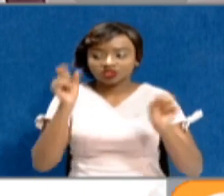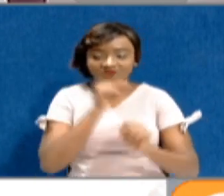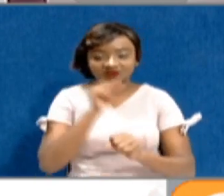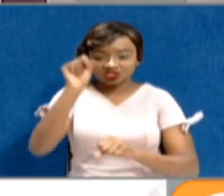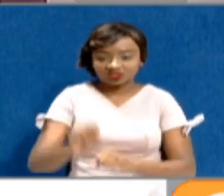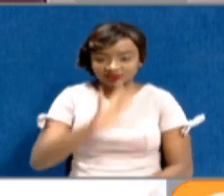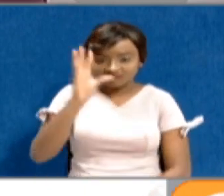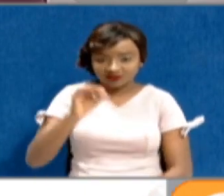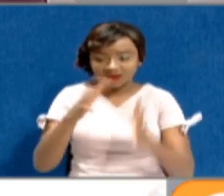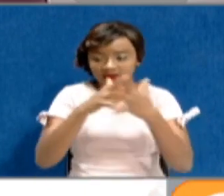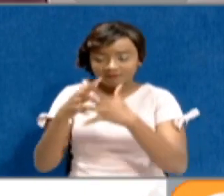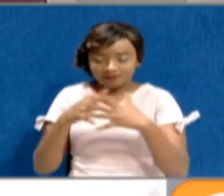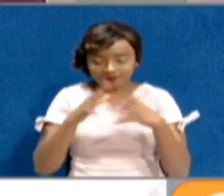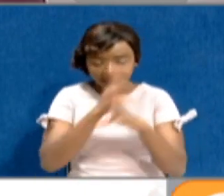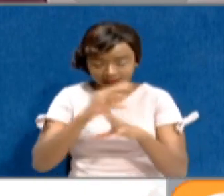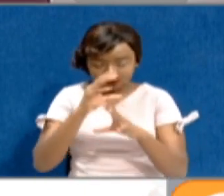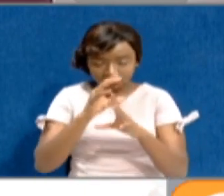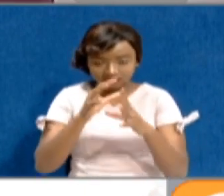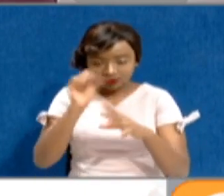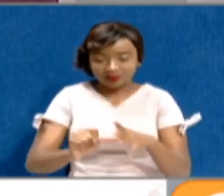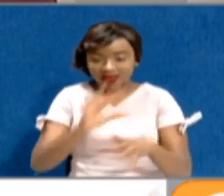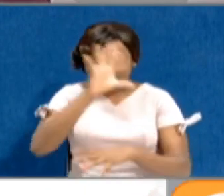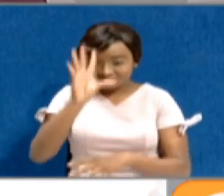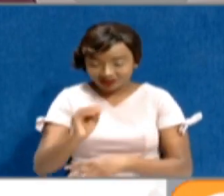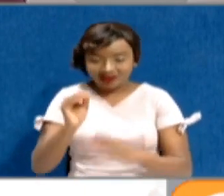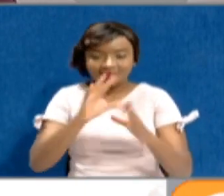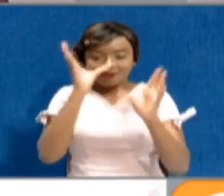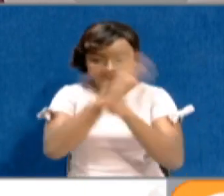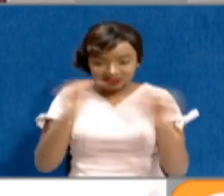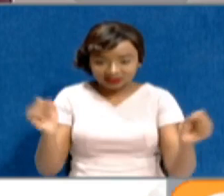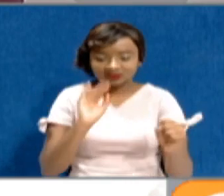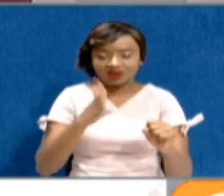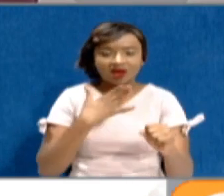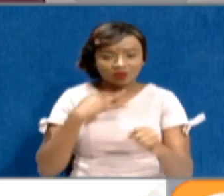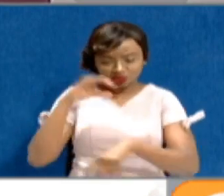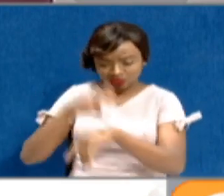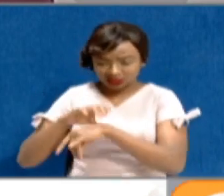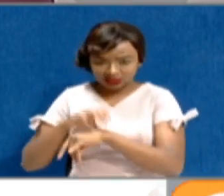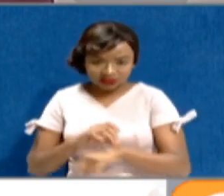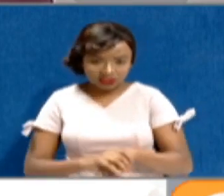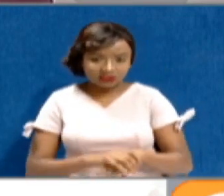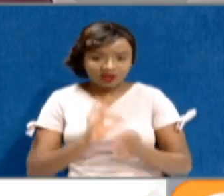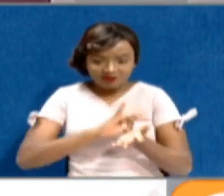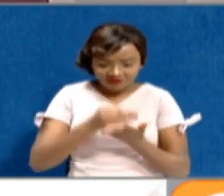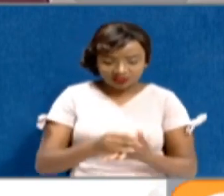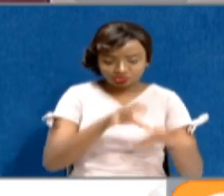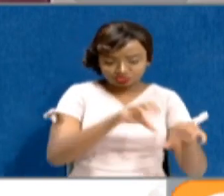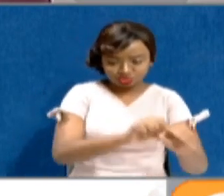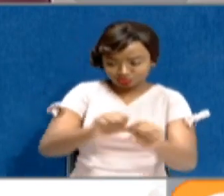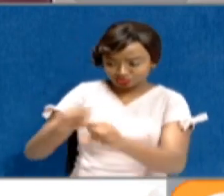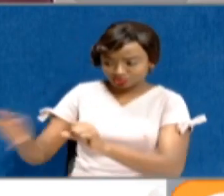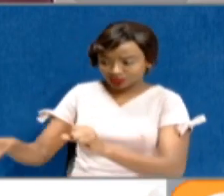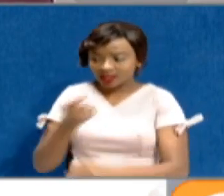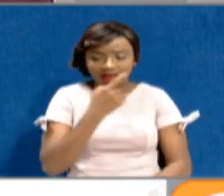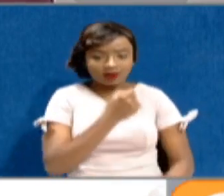by South African President Cyril Ramaphosa that is putting together funds to try and book some of these vaccines. The US has already booked 100